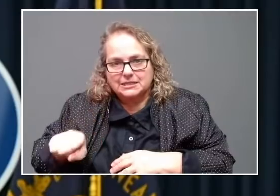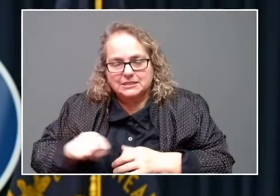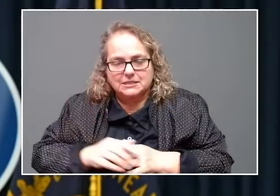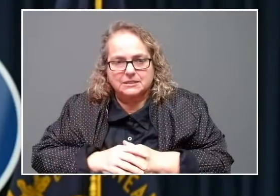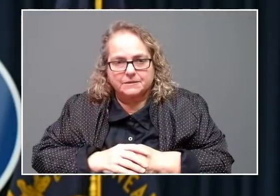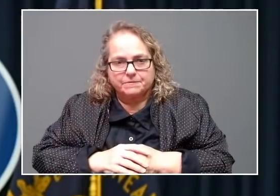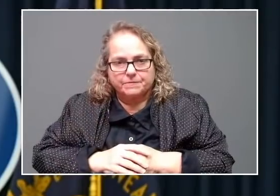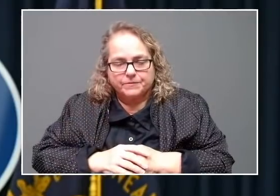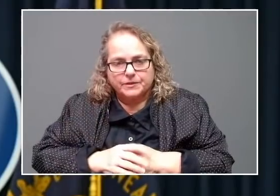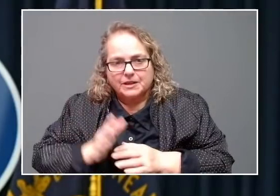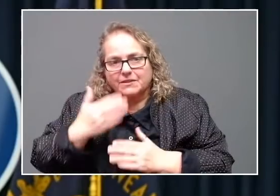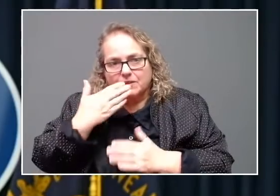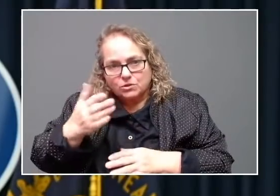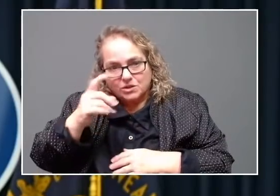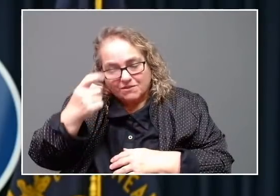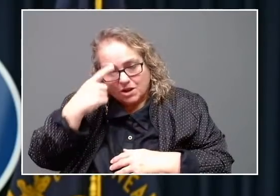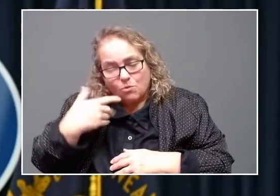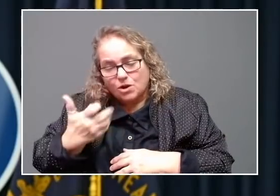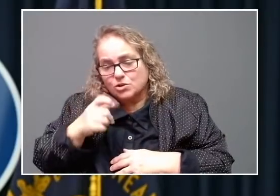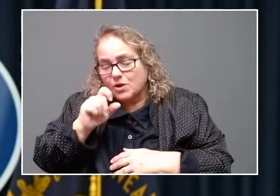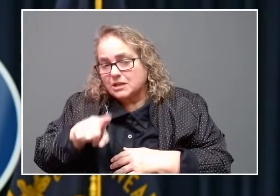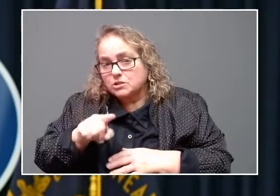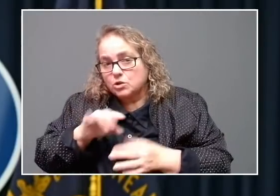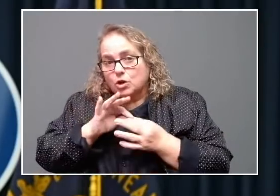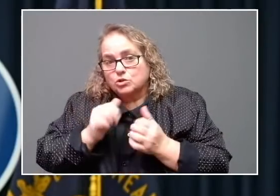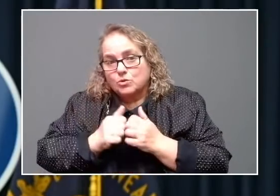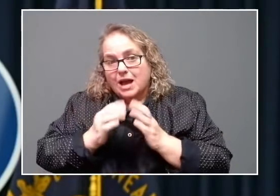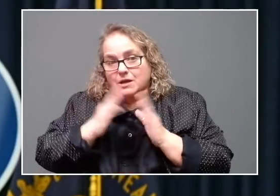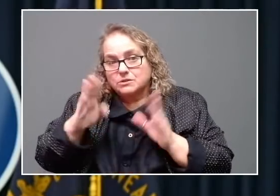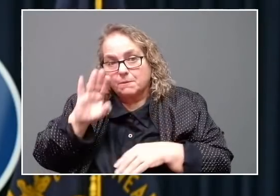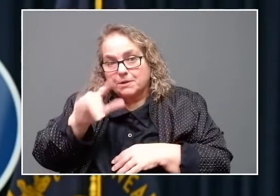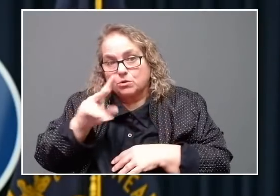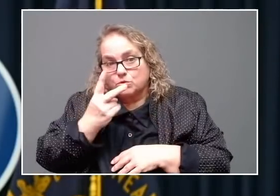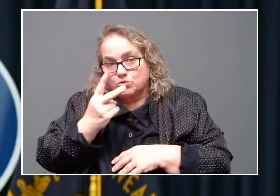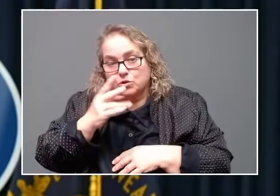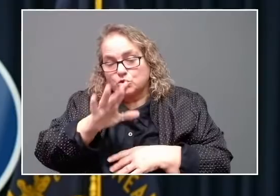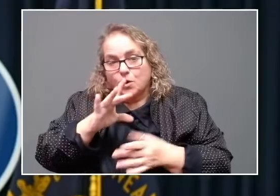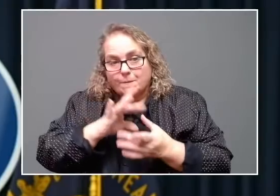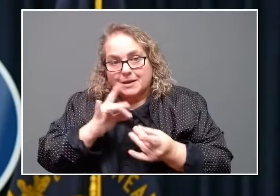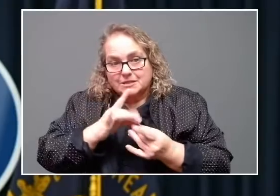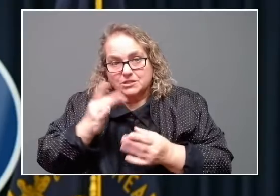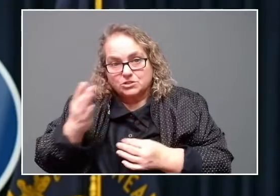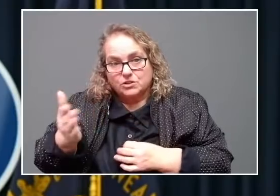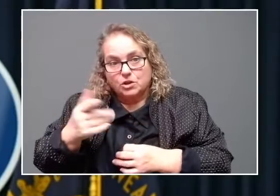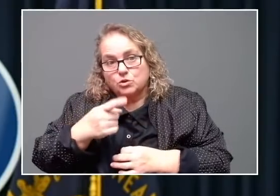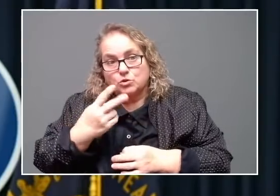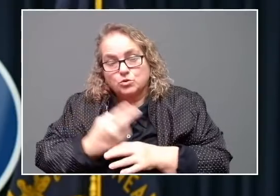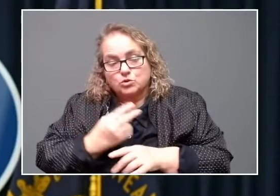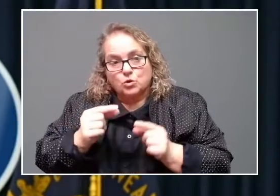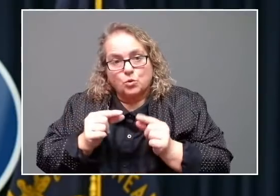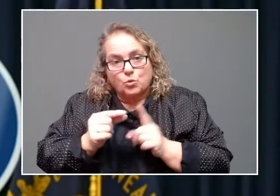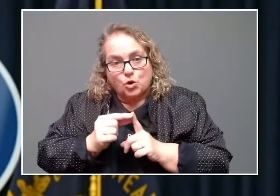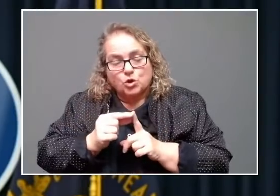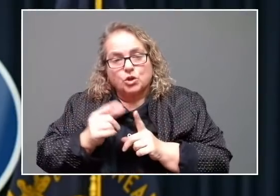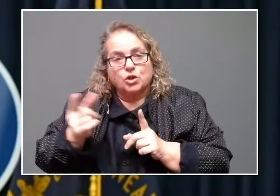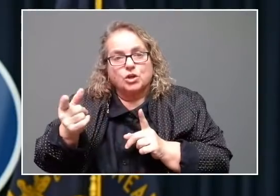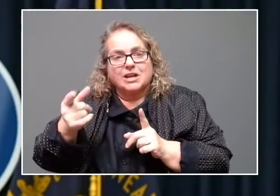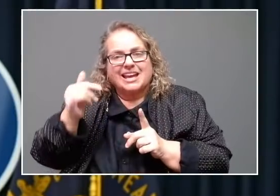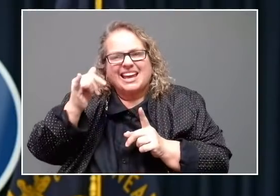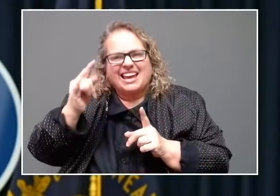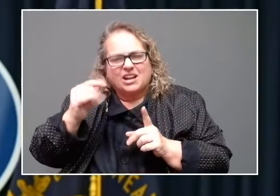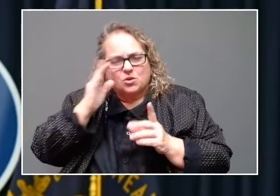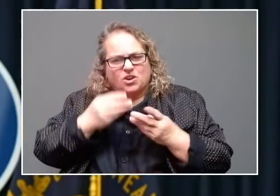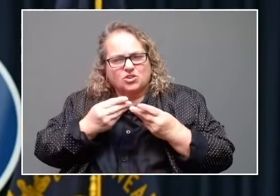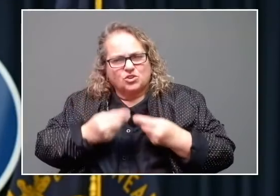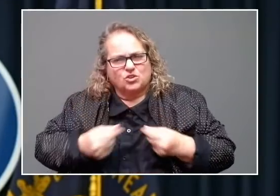Yes, thank you, Governor. I just wanted to ask, with regards to House Bill 2 and your message there, you used the words dilute the voices of certain minority communities. Can you